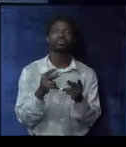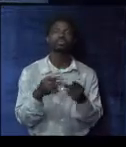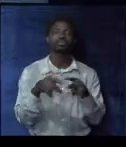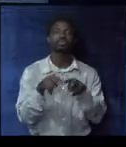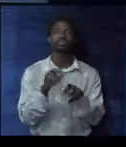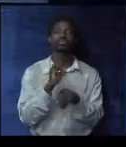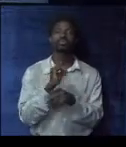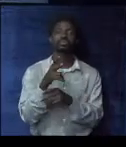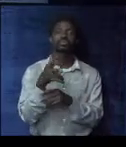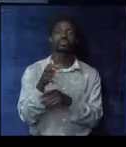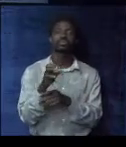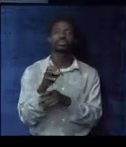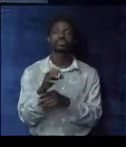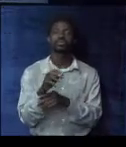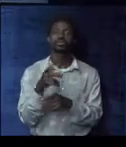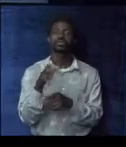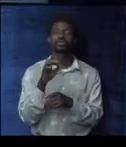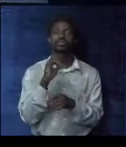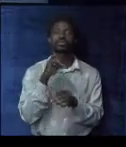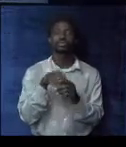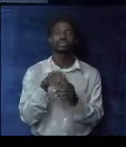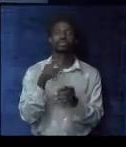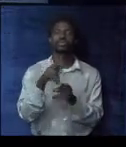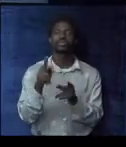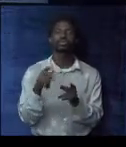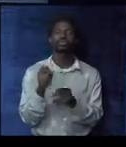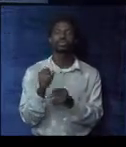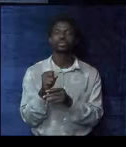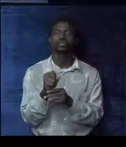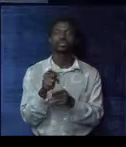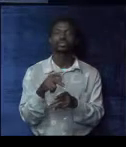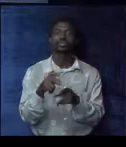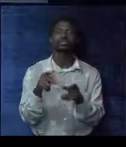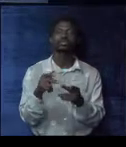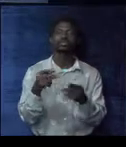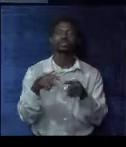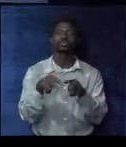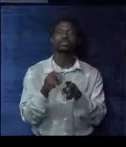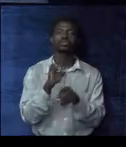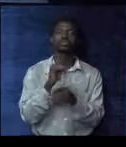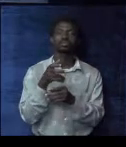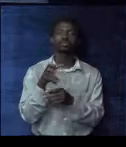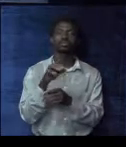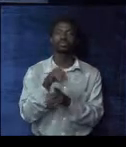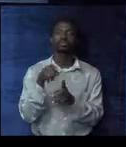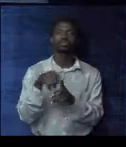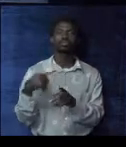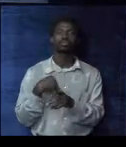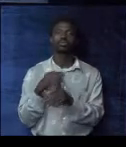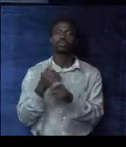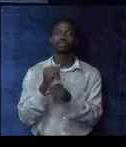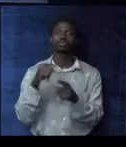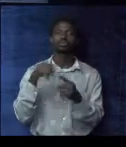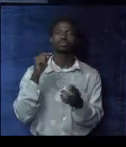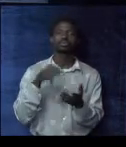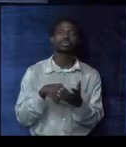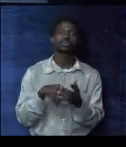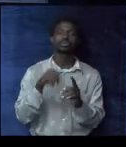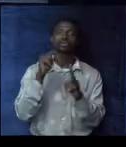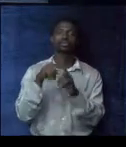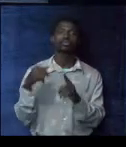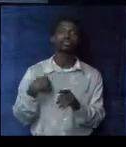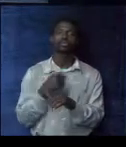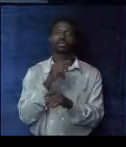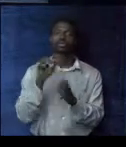value is 300 because there are 300 in 3 places. But the place value is 100 because when we get to this